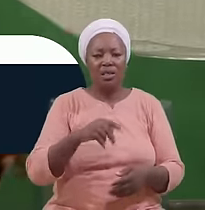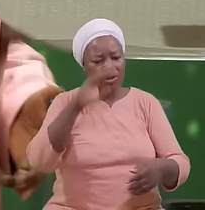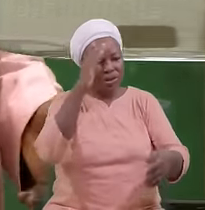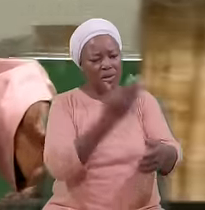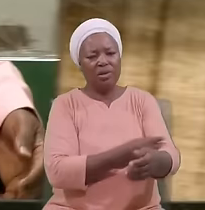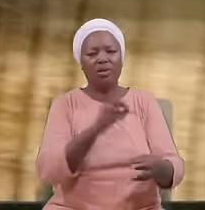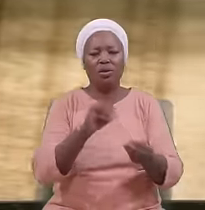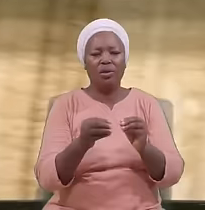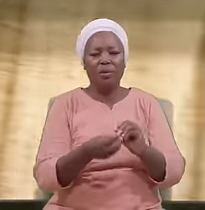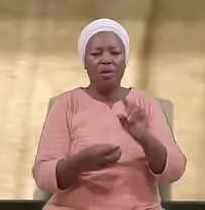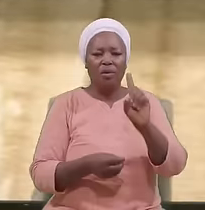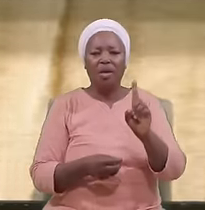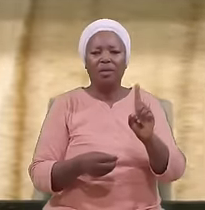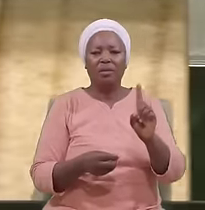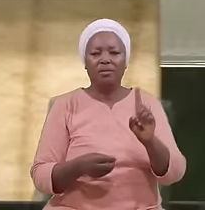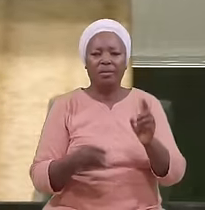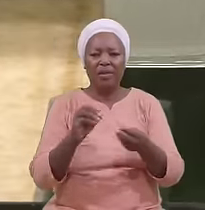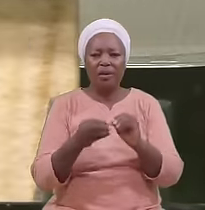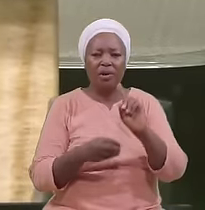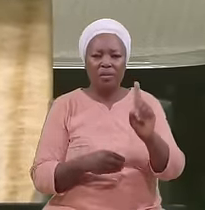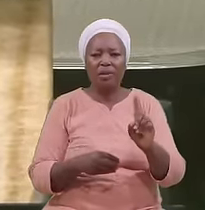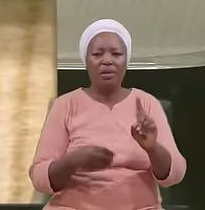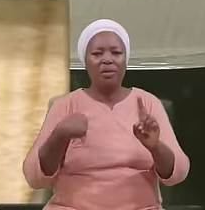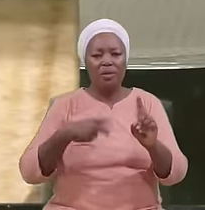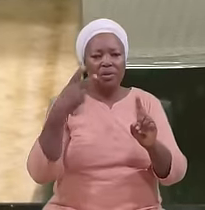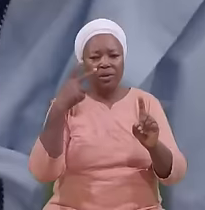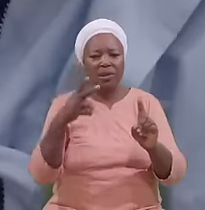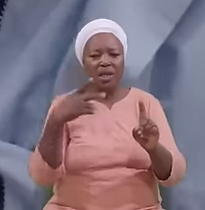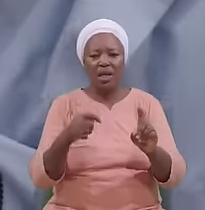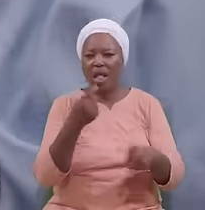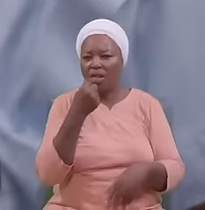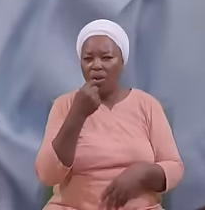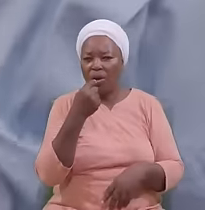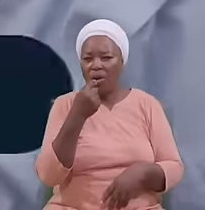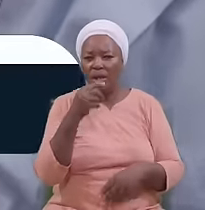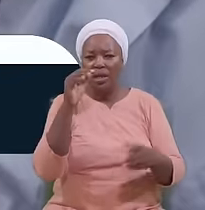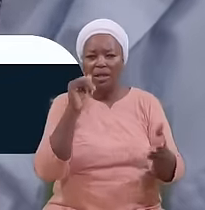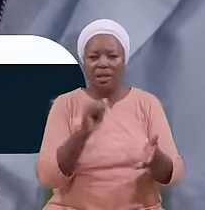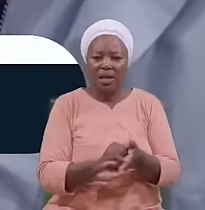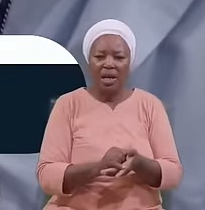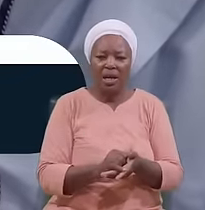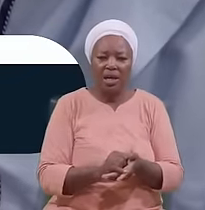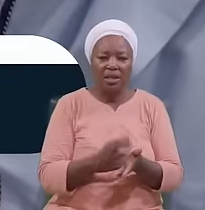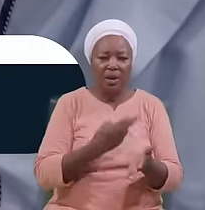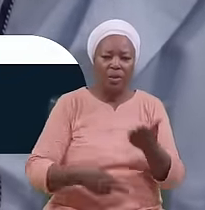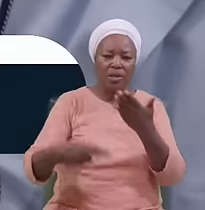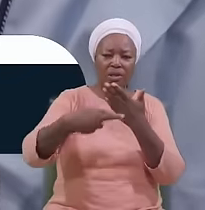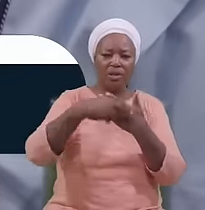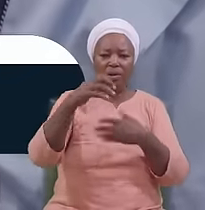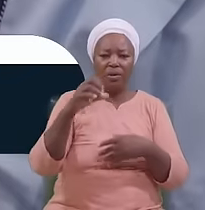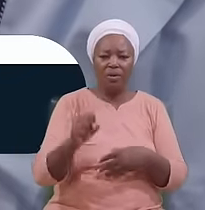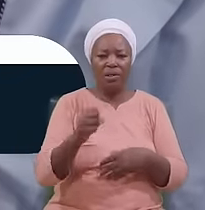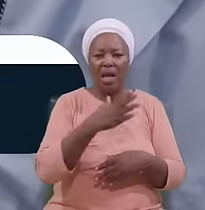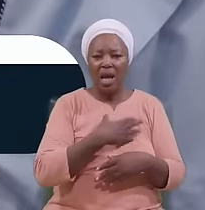at number one. Number one, we're looking at the tongue that restores